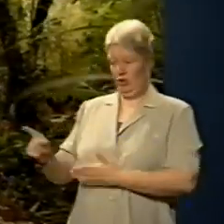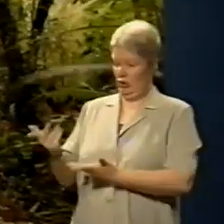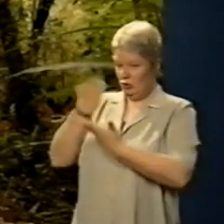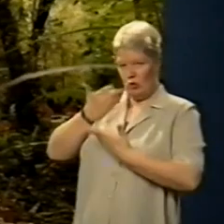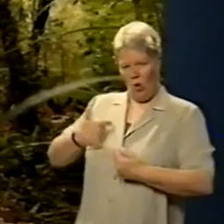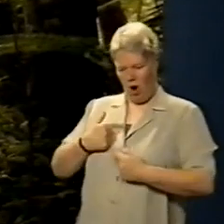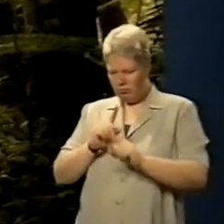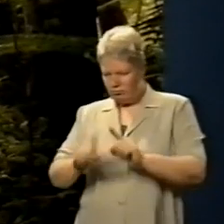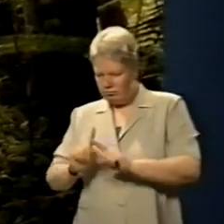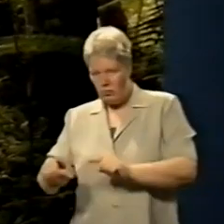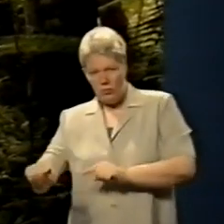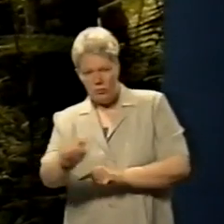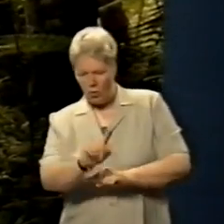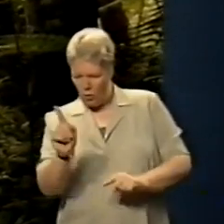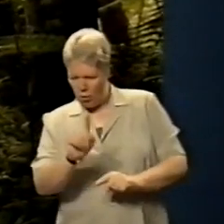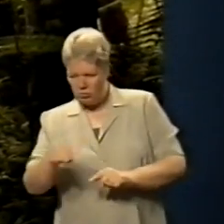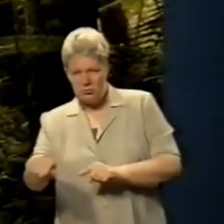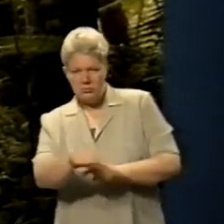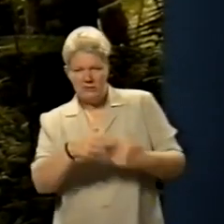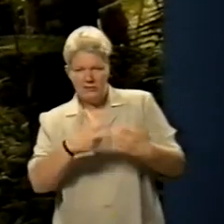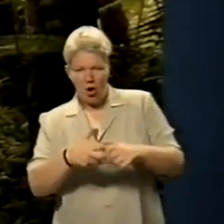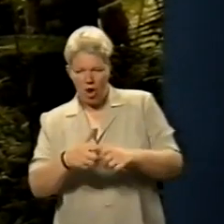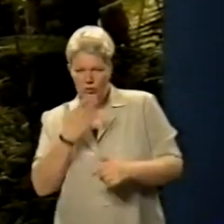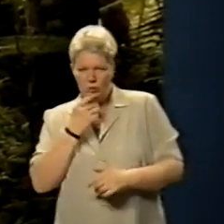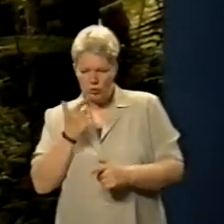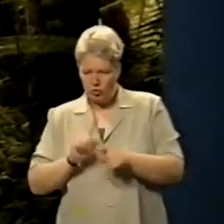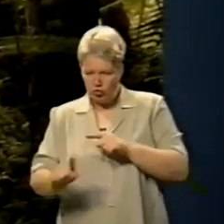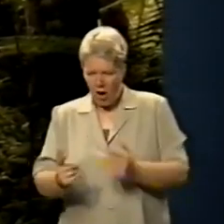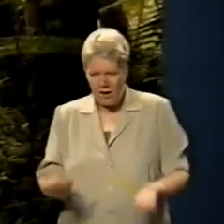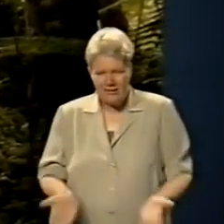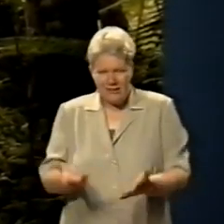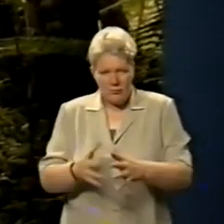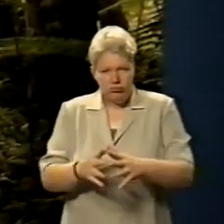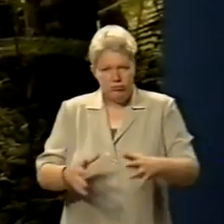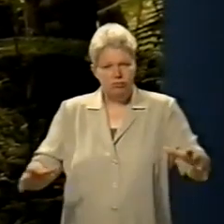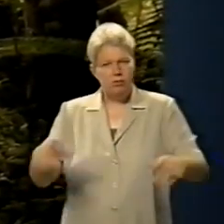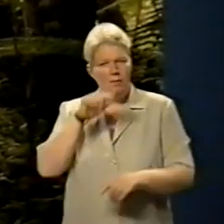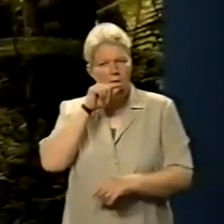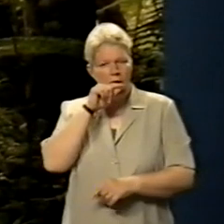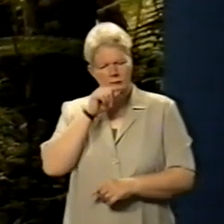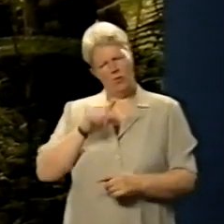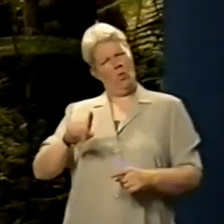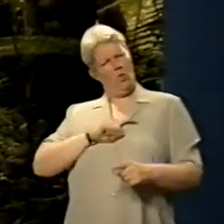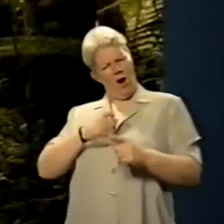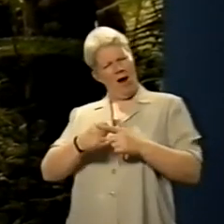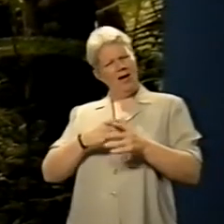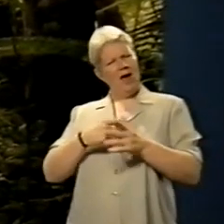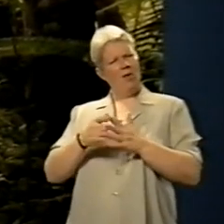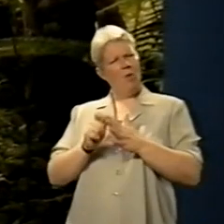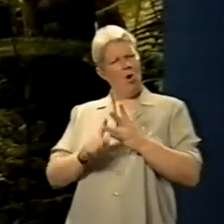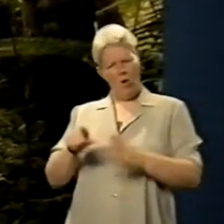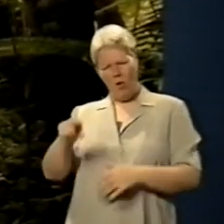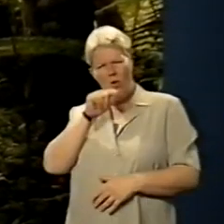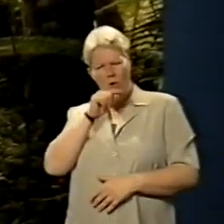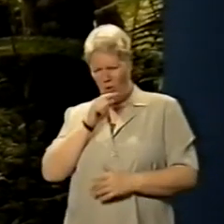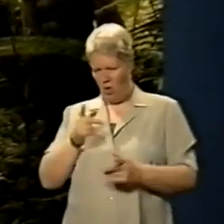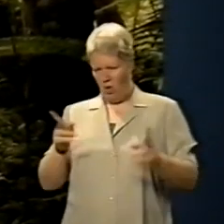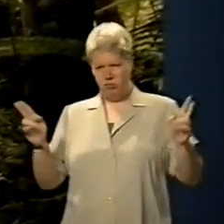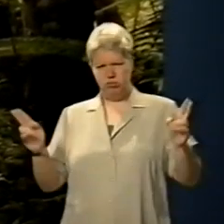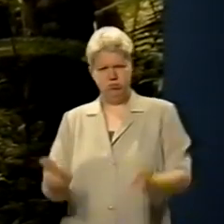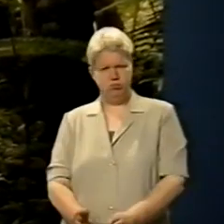used to give the birds a fighting chance. So how did the kakapo come to be so endangered? Well, their form of defence